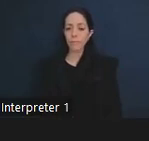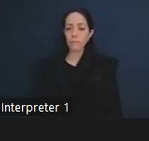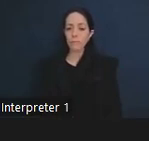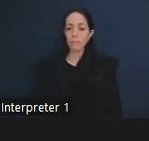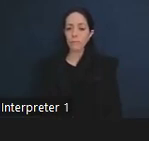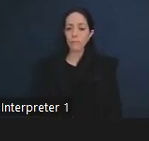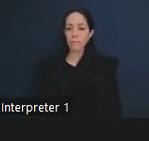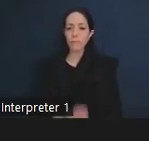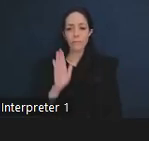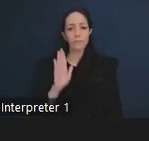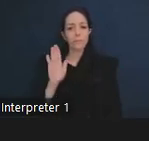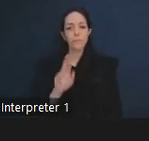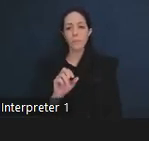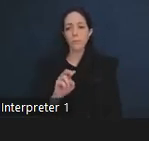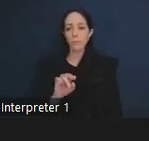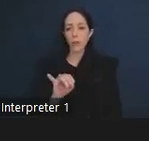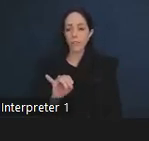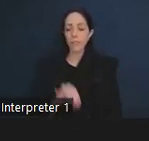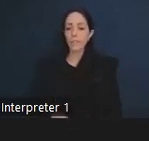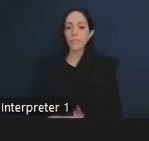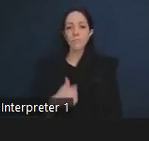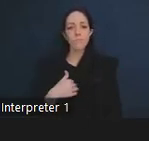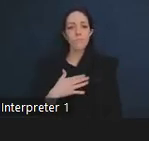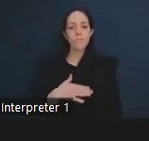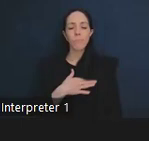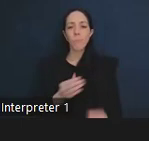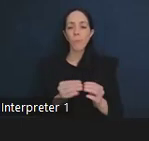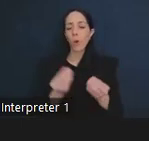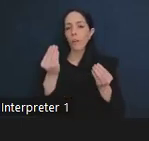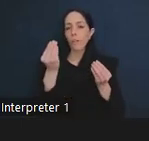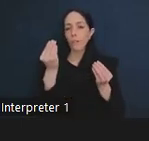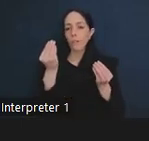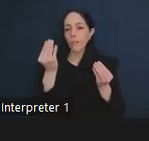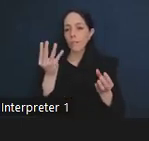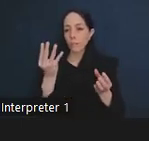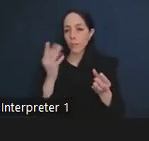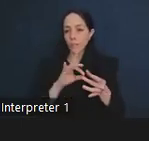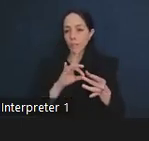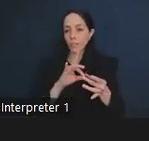Hi, Sarah, this is Ronnie. I really appreciate the more information about